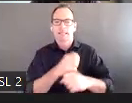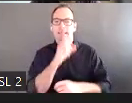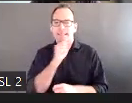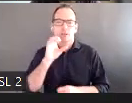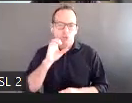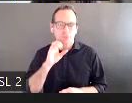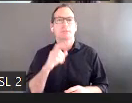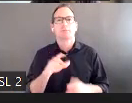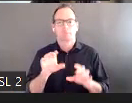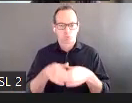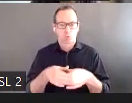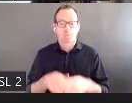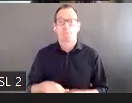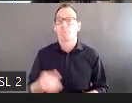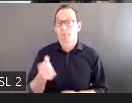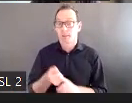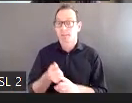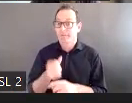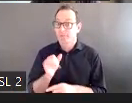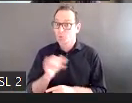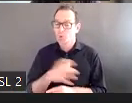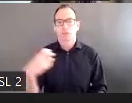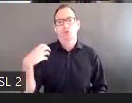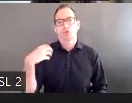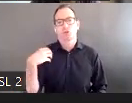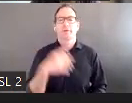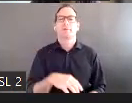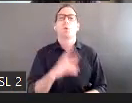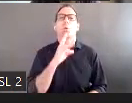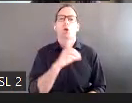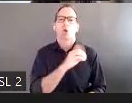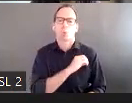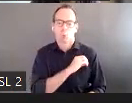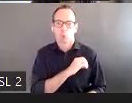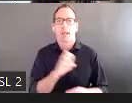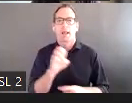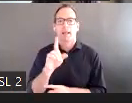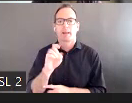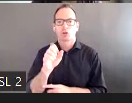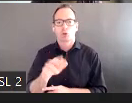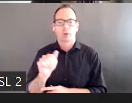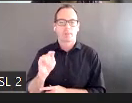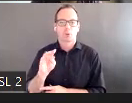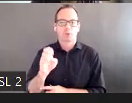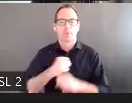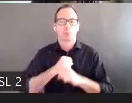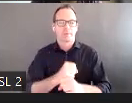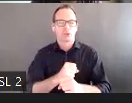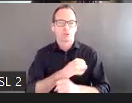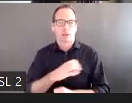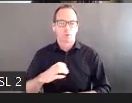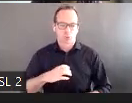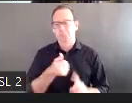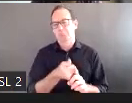chair of the Waterloo Wellington Elder Abuse Prevention Council. Detective Constable Payne